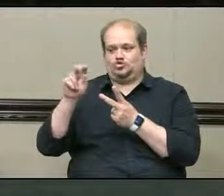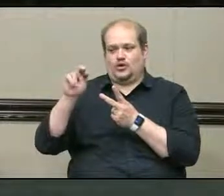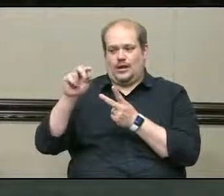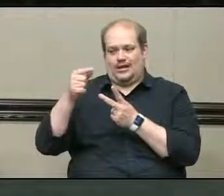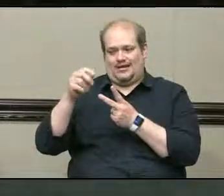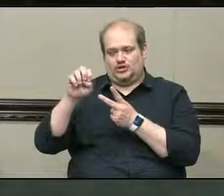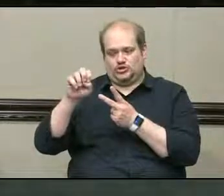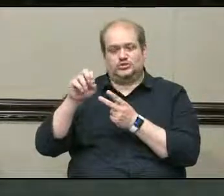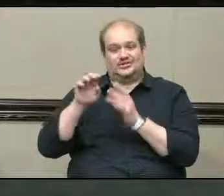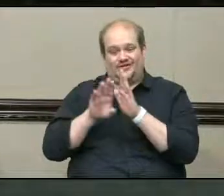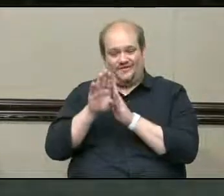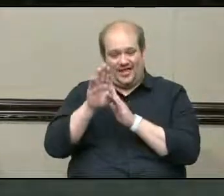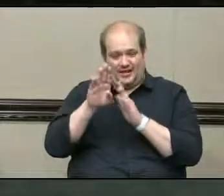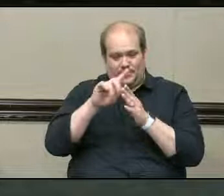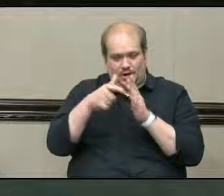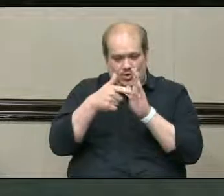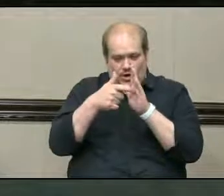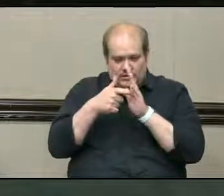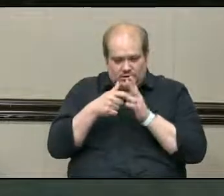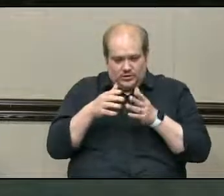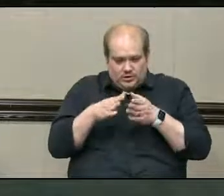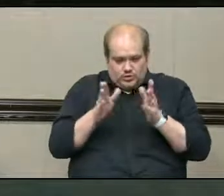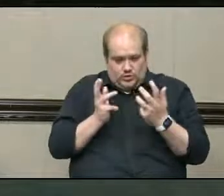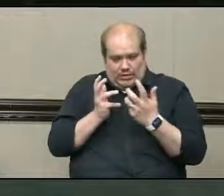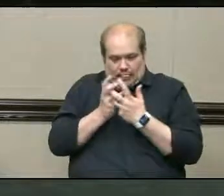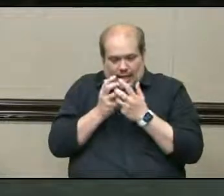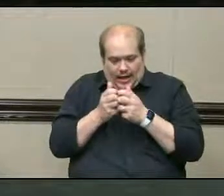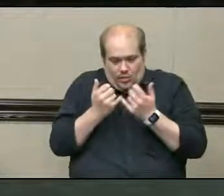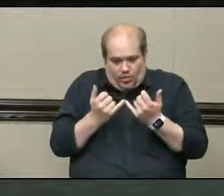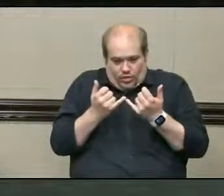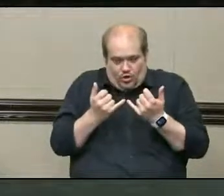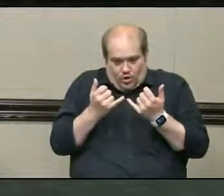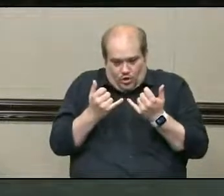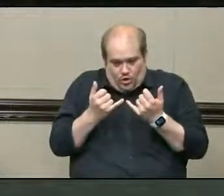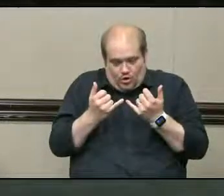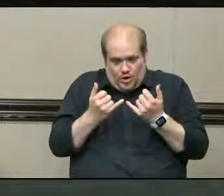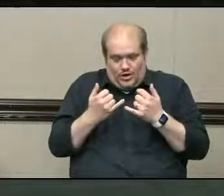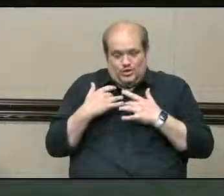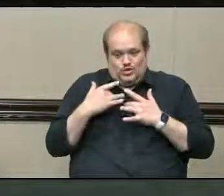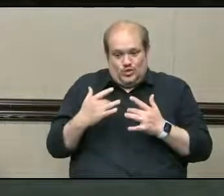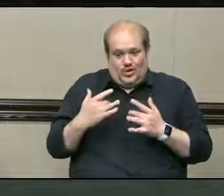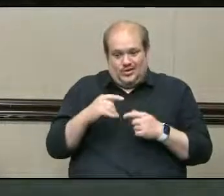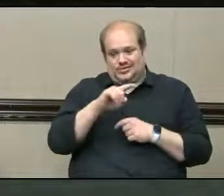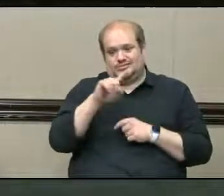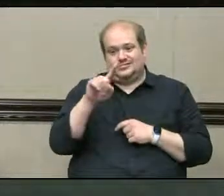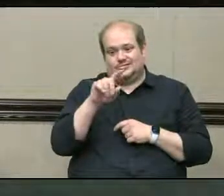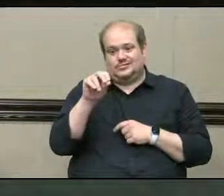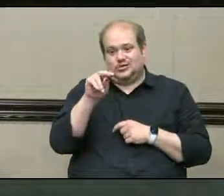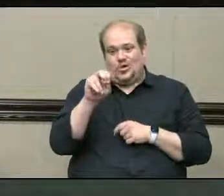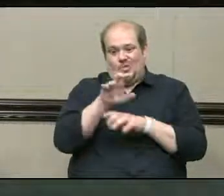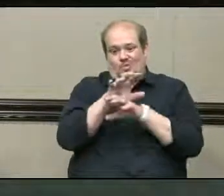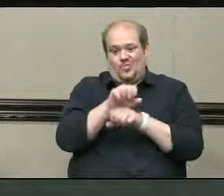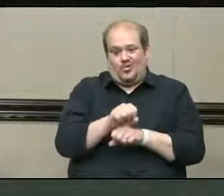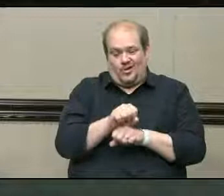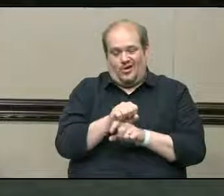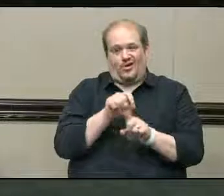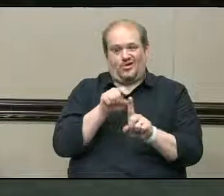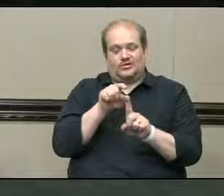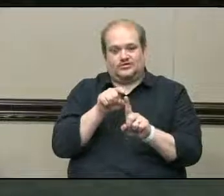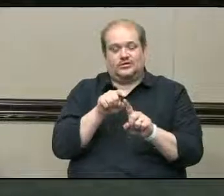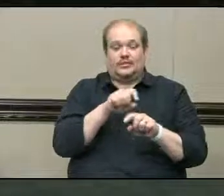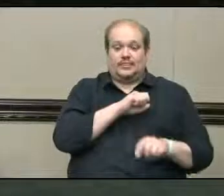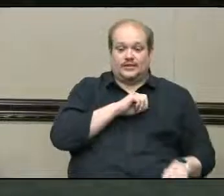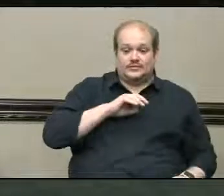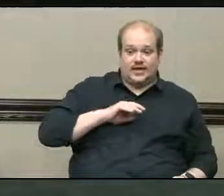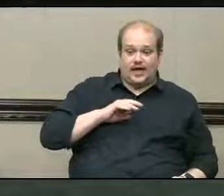general, to try to align it with current trends, current zoning practices, and also what staff